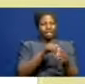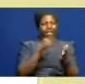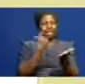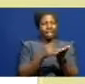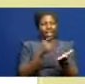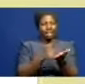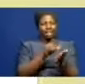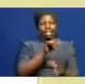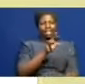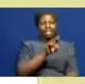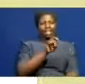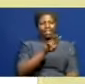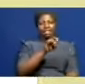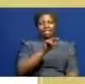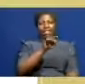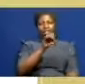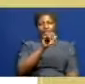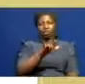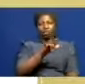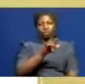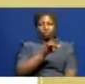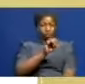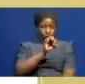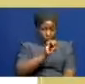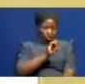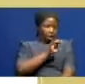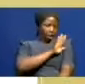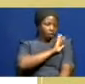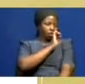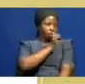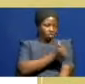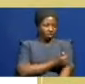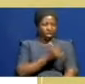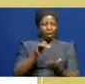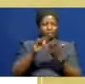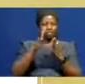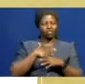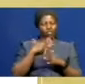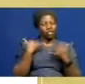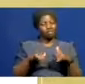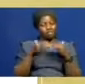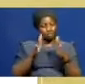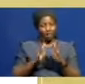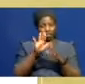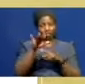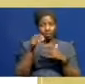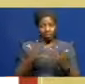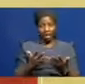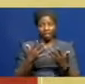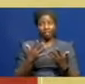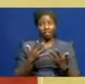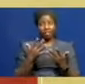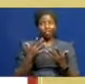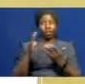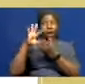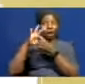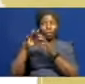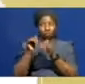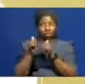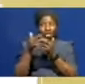Most of our players are just from the Olympic qualifiers that was held in South Africa.